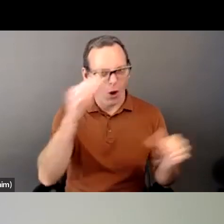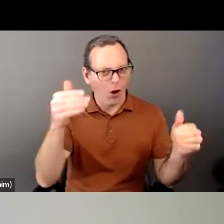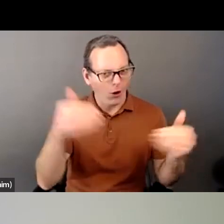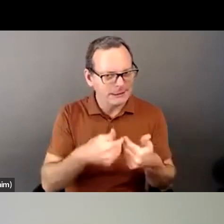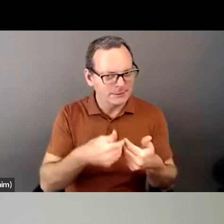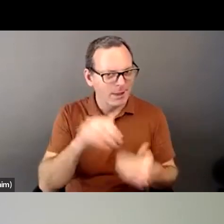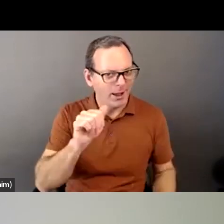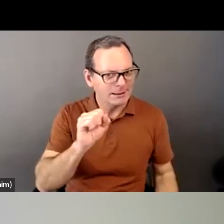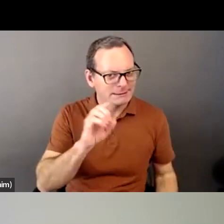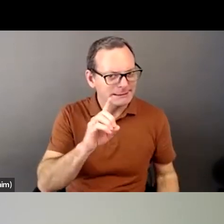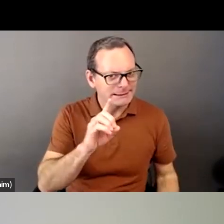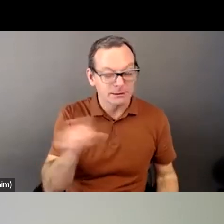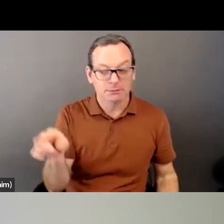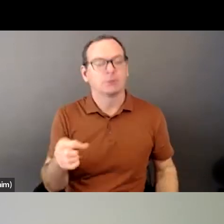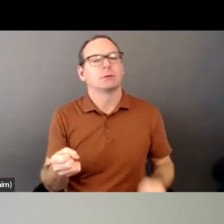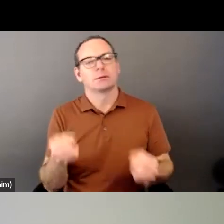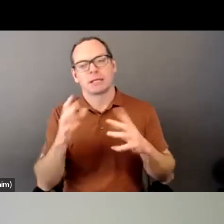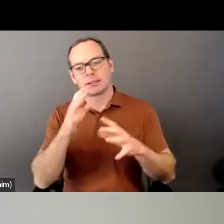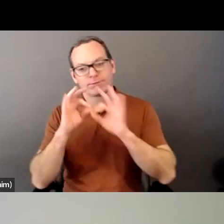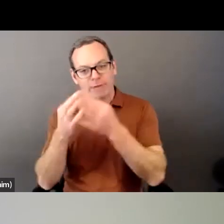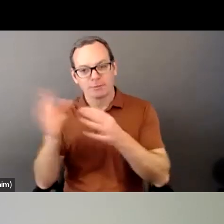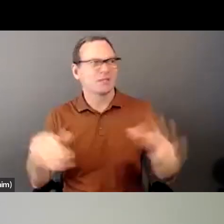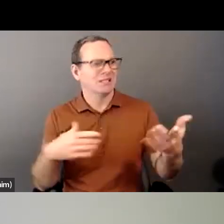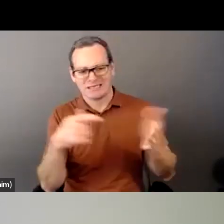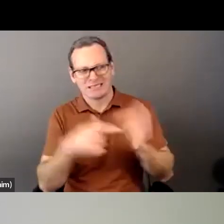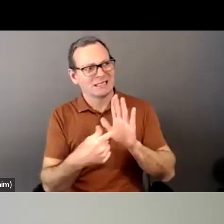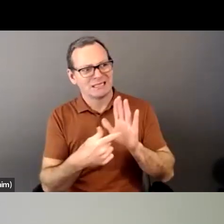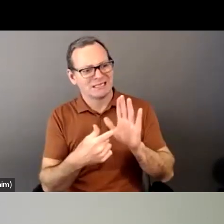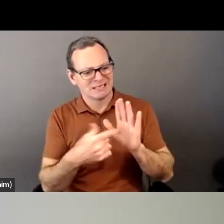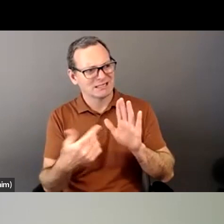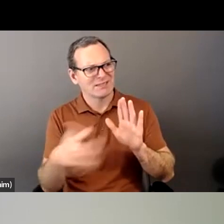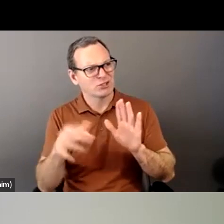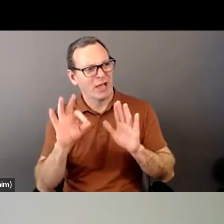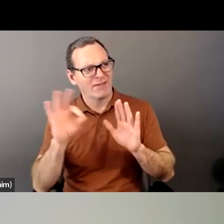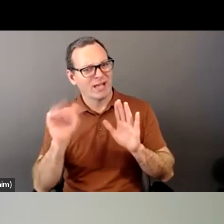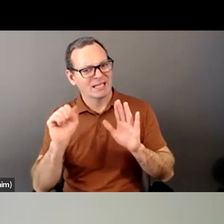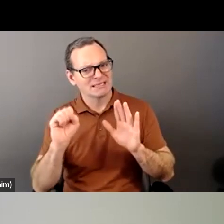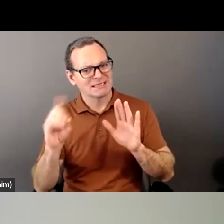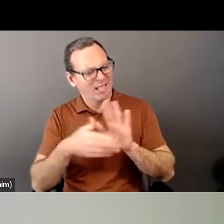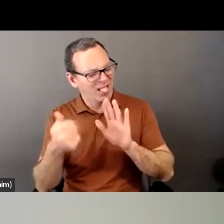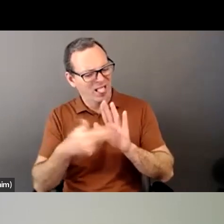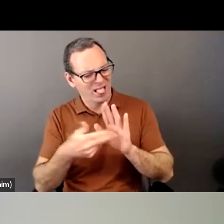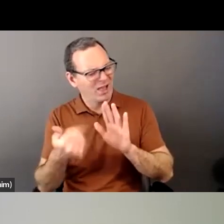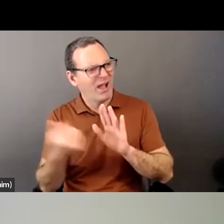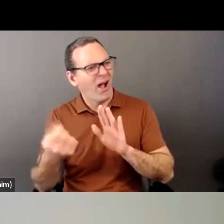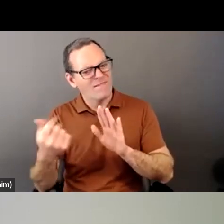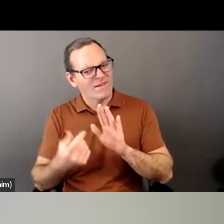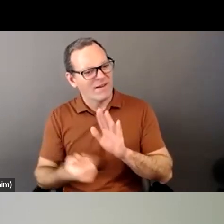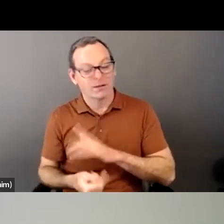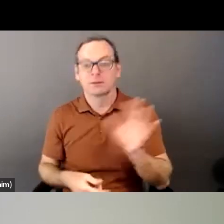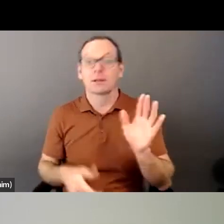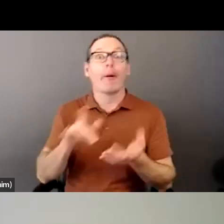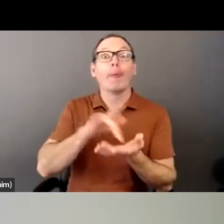long time to have their child diagnosed with autism, and the medical community was not having any of it, kind of